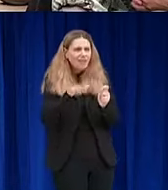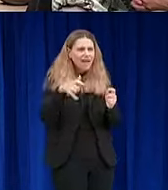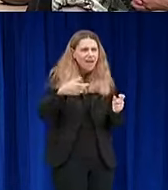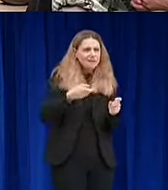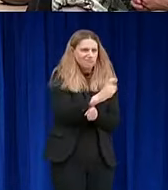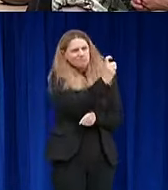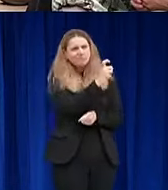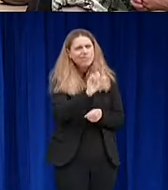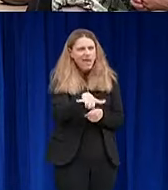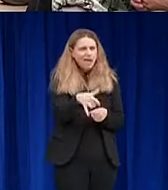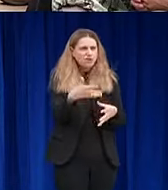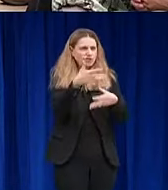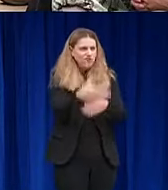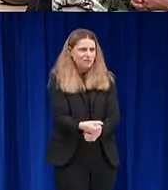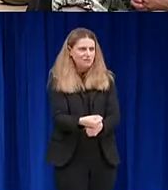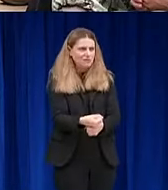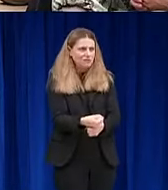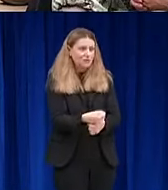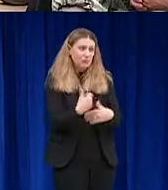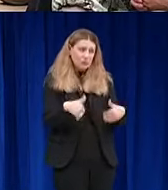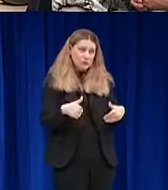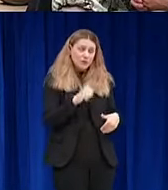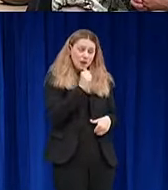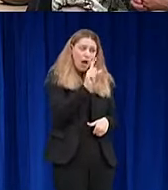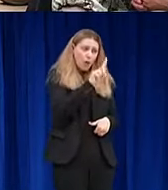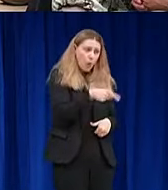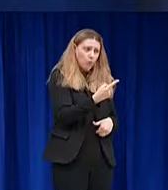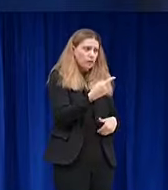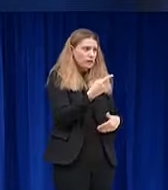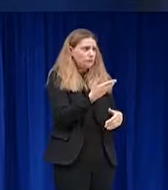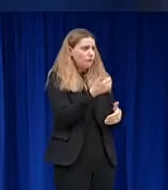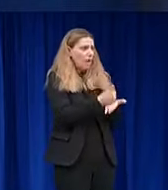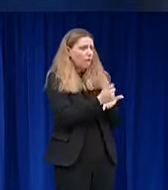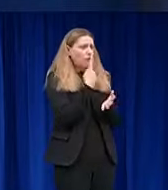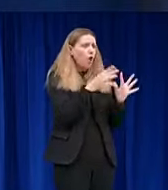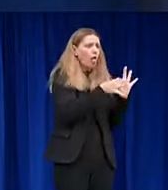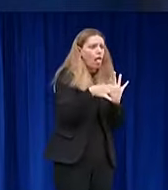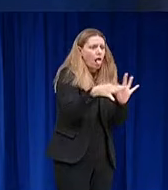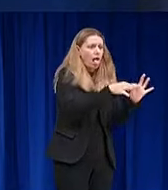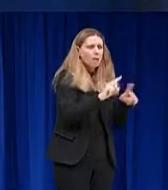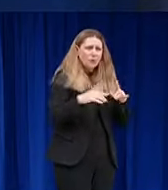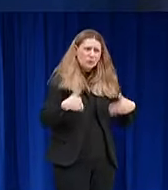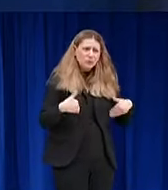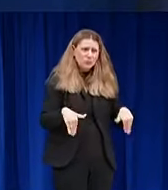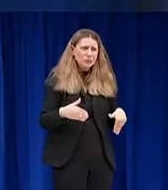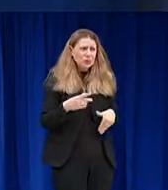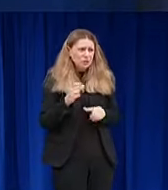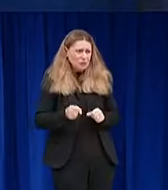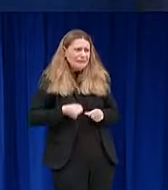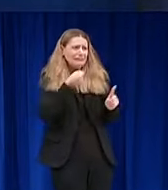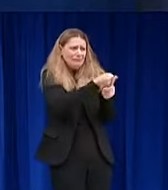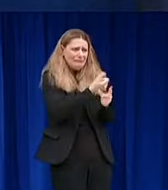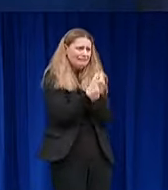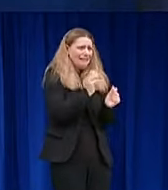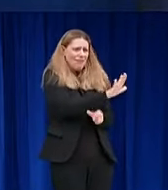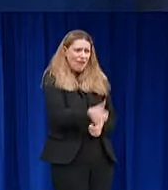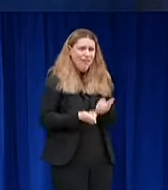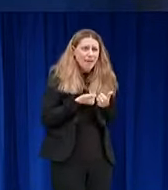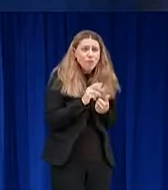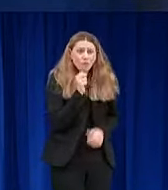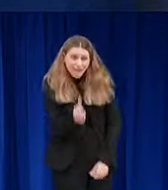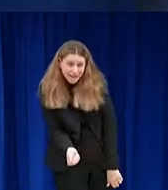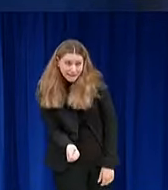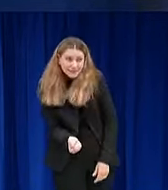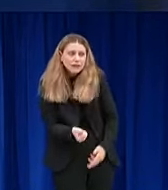unifying force, but it's a matter of life and death, critical for good order. Lack of trust has the potential to create